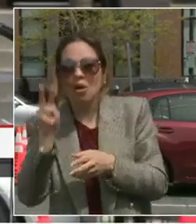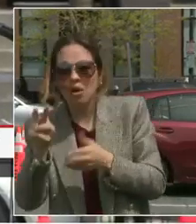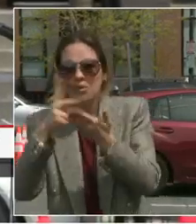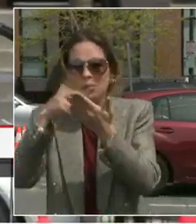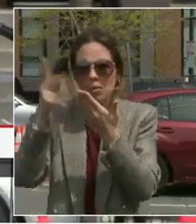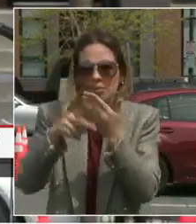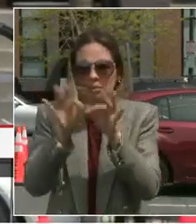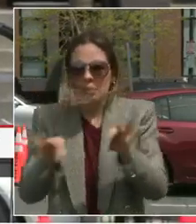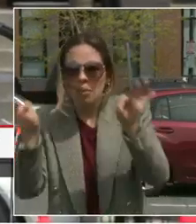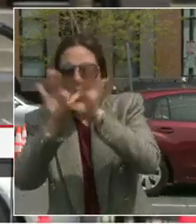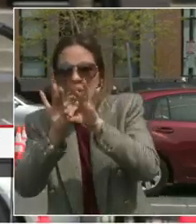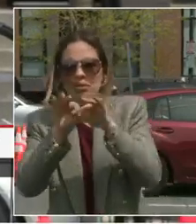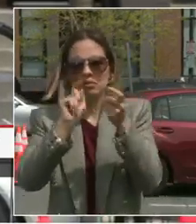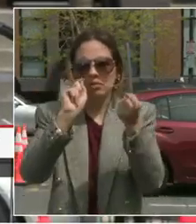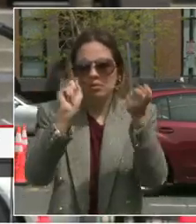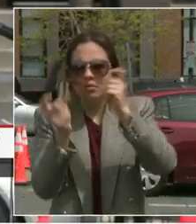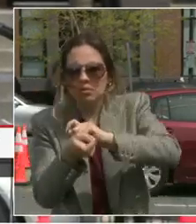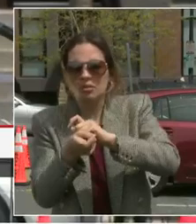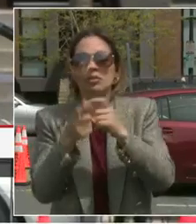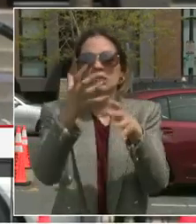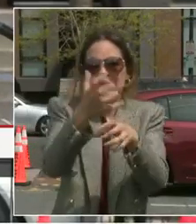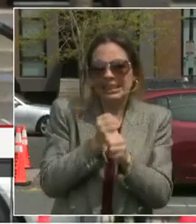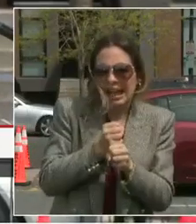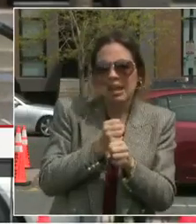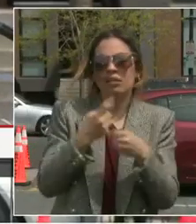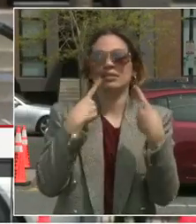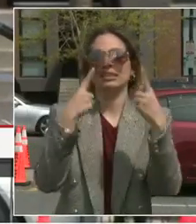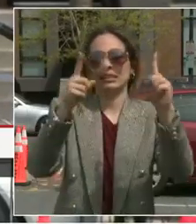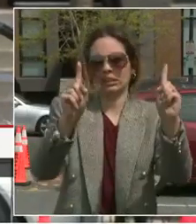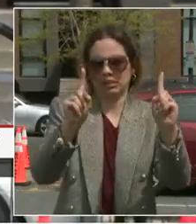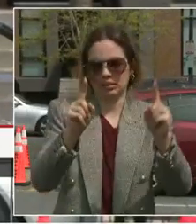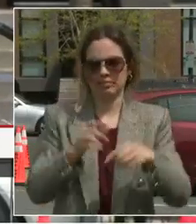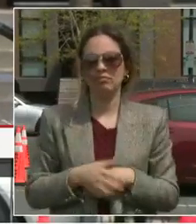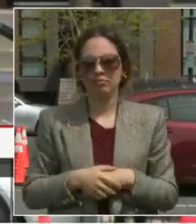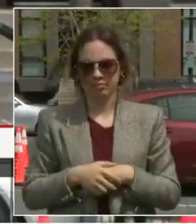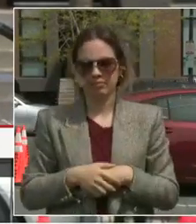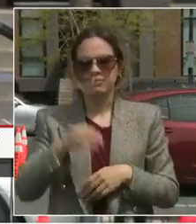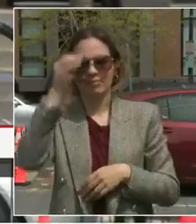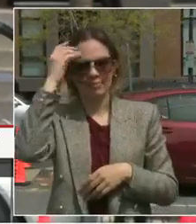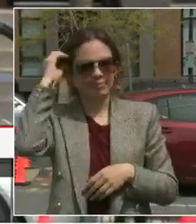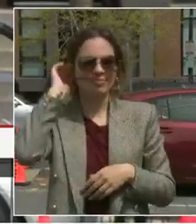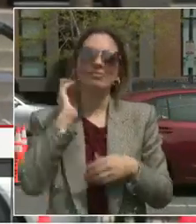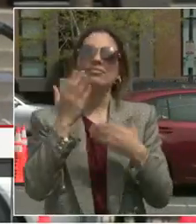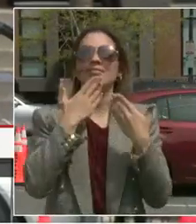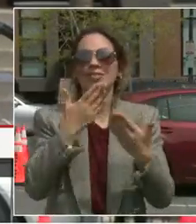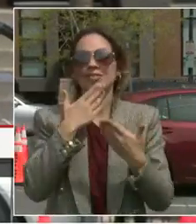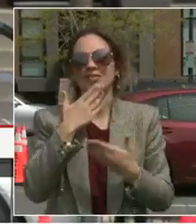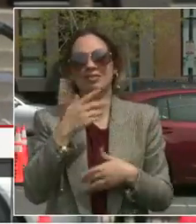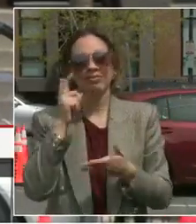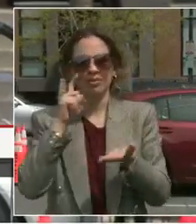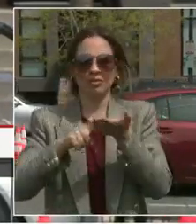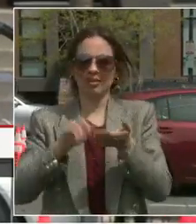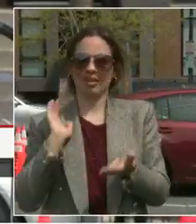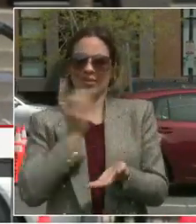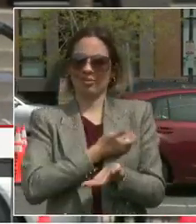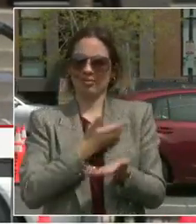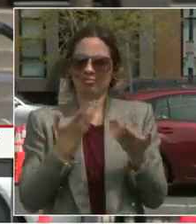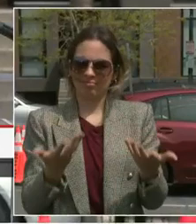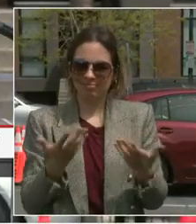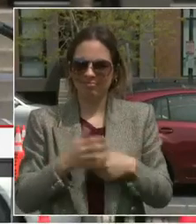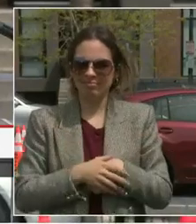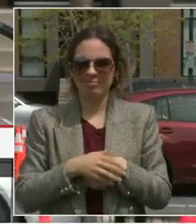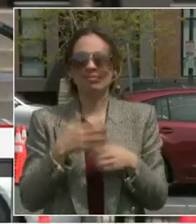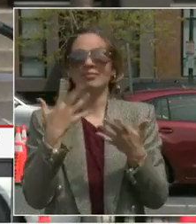achieve the kind of progress that we are. And I want to thank the mayor for acknowledging the tremendous staff at DHS, and I just want to echo